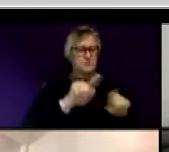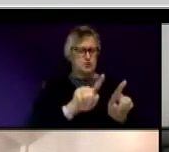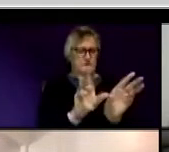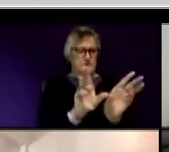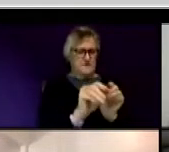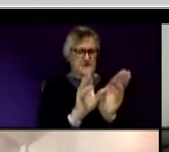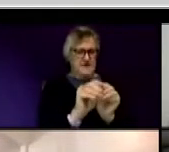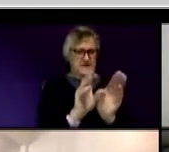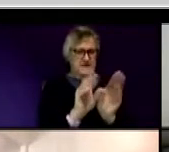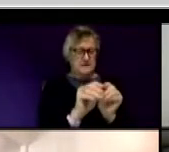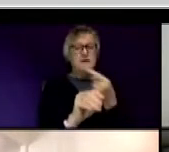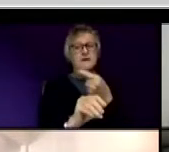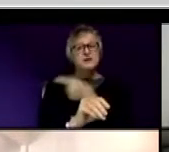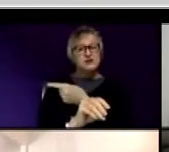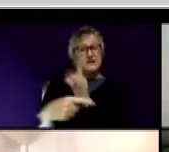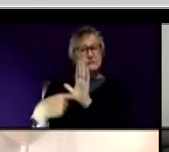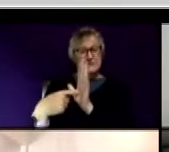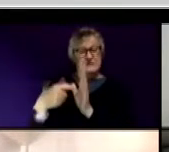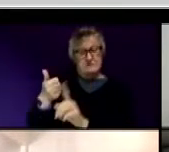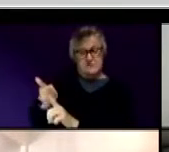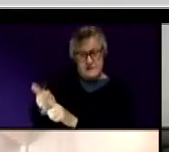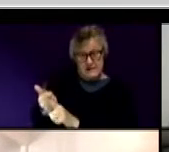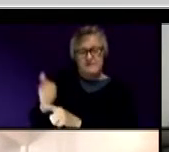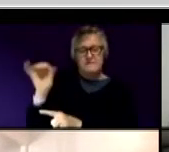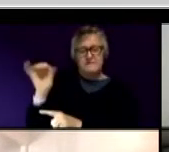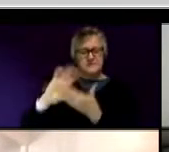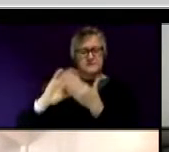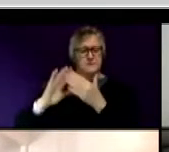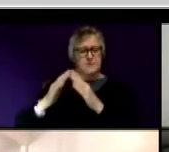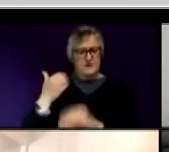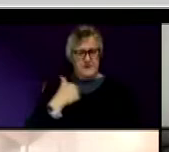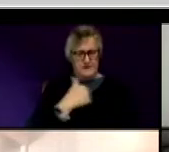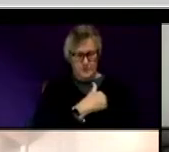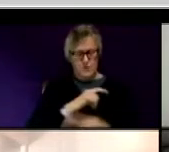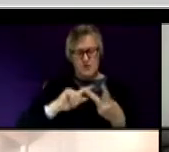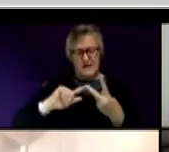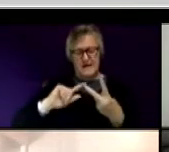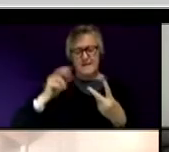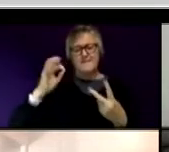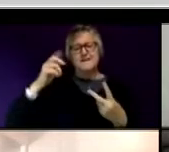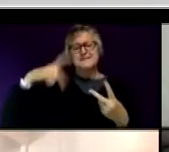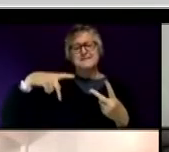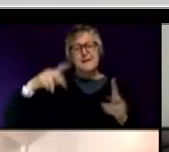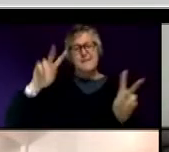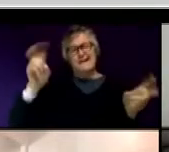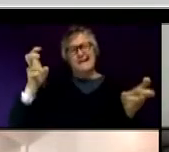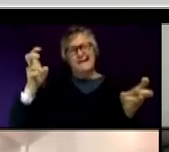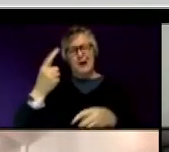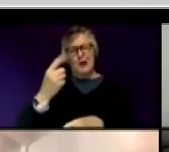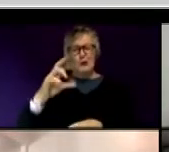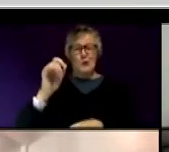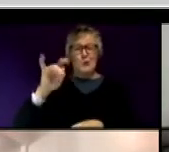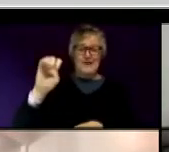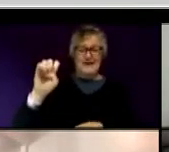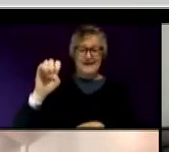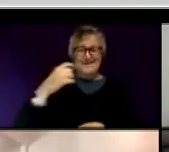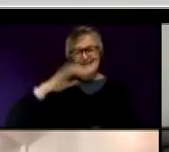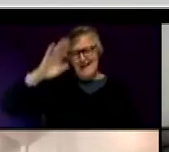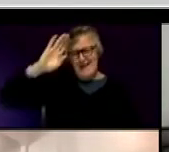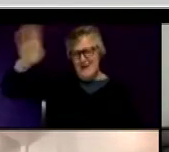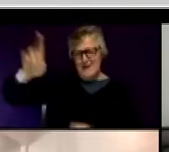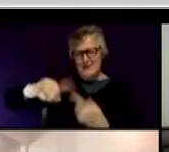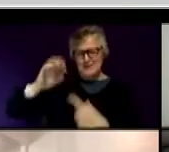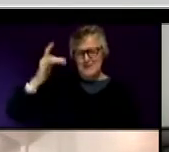she represents herself as a community member and a PCCEP groupie. So say hello, Barb.